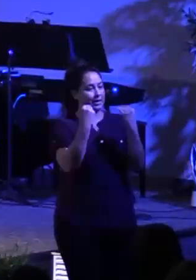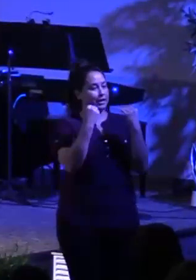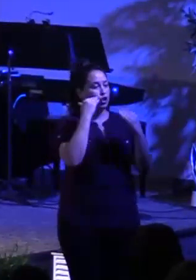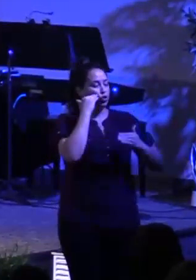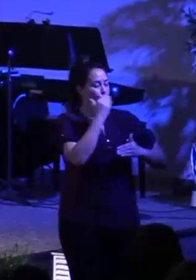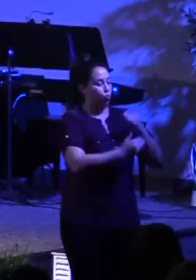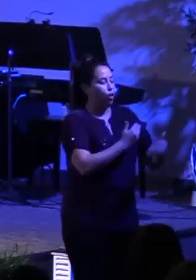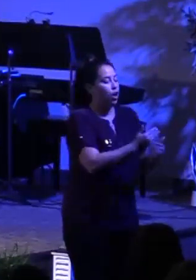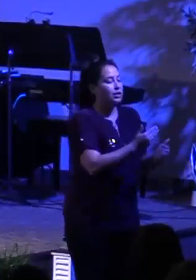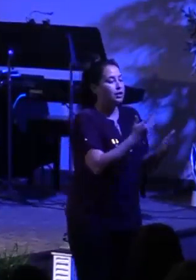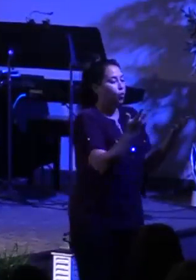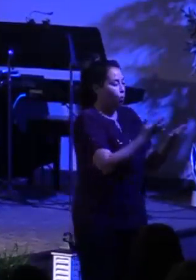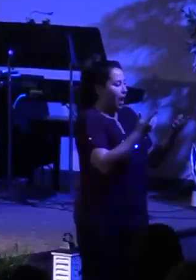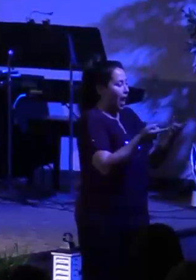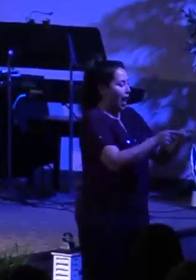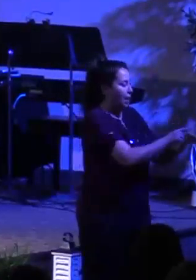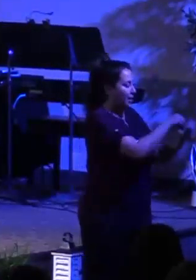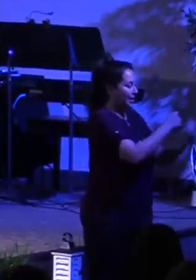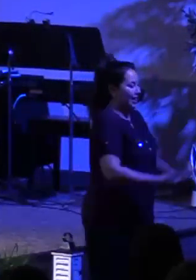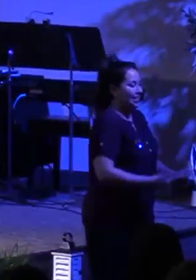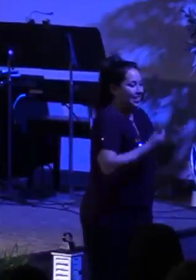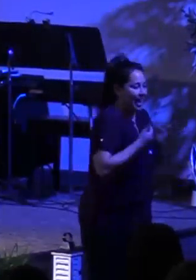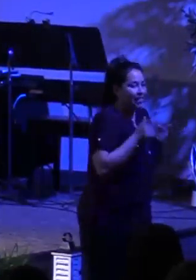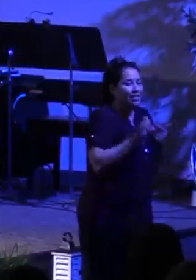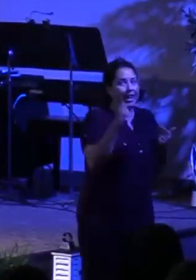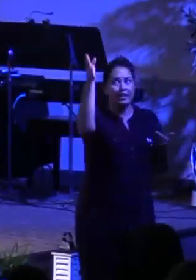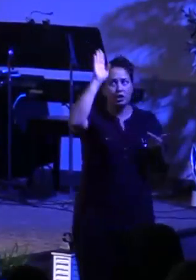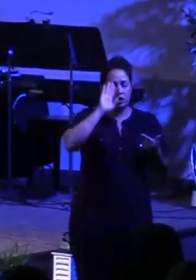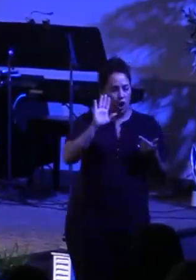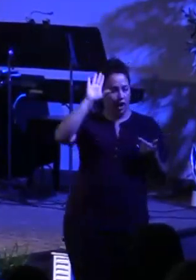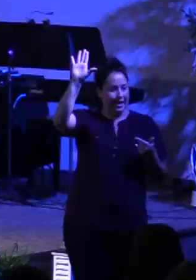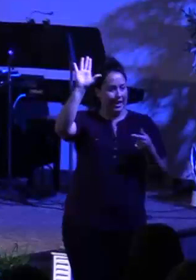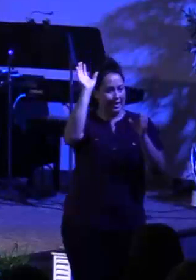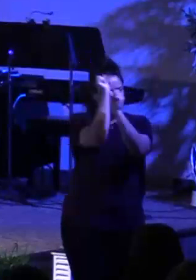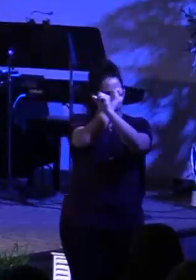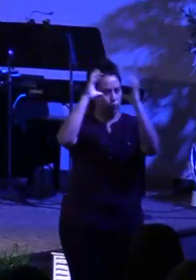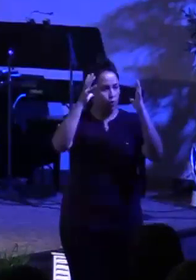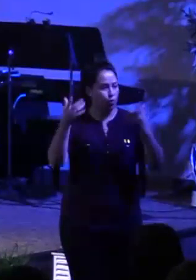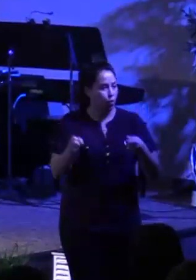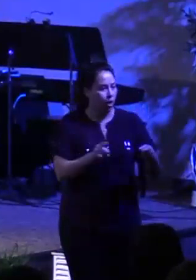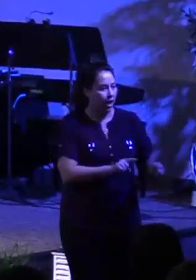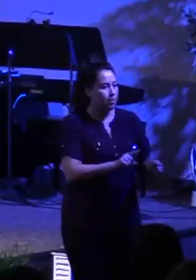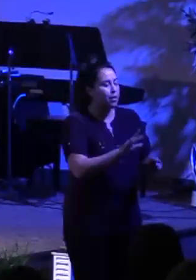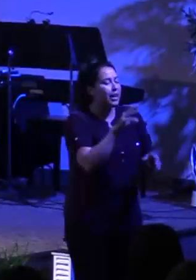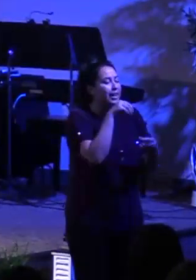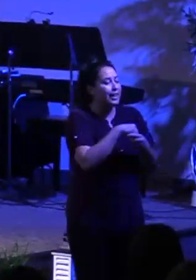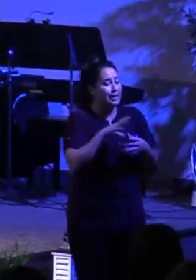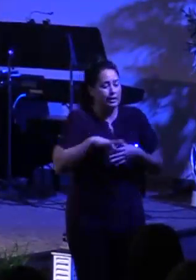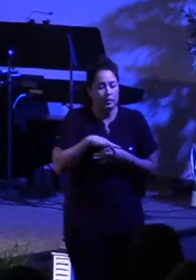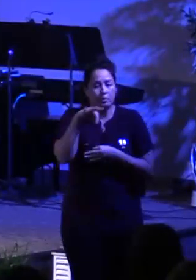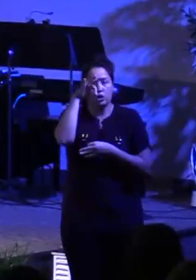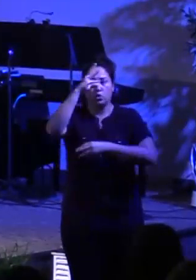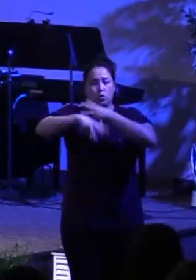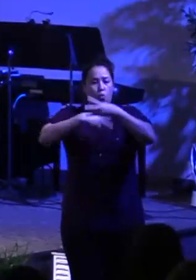around us as image bearers of God, as people who exist in the spiritual realm, not just on the physical realm. Does that make